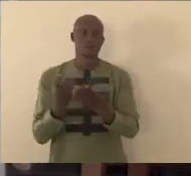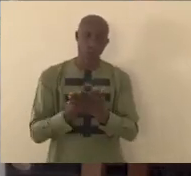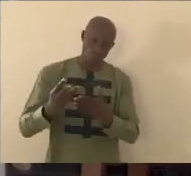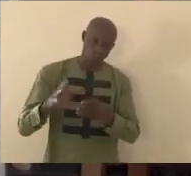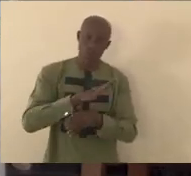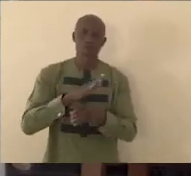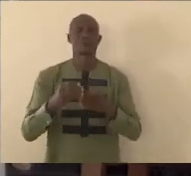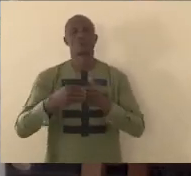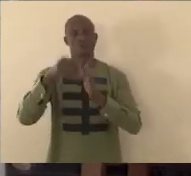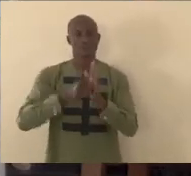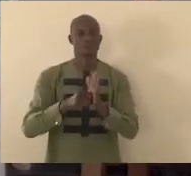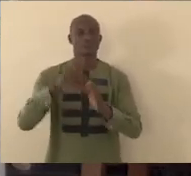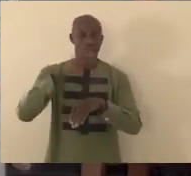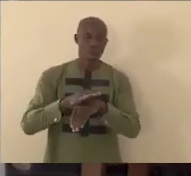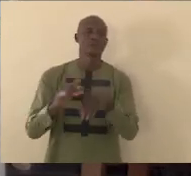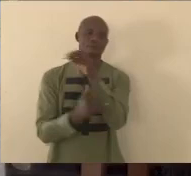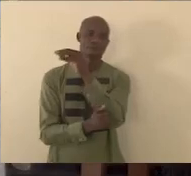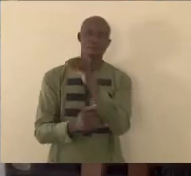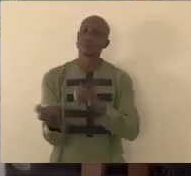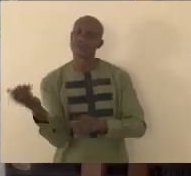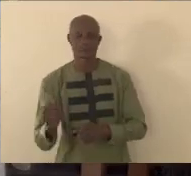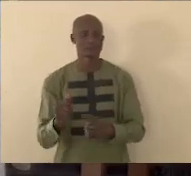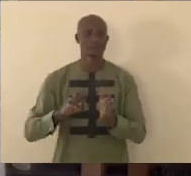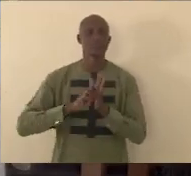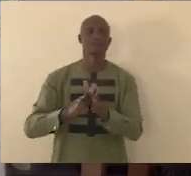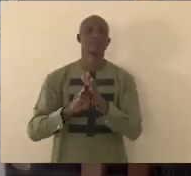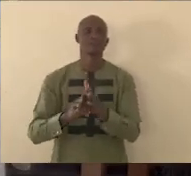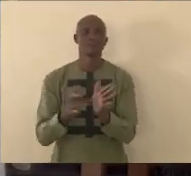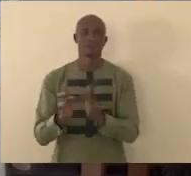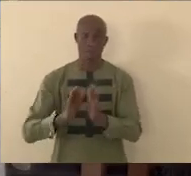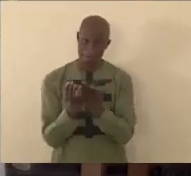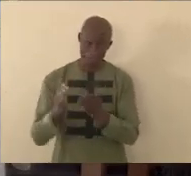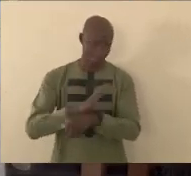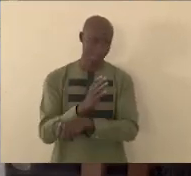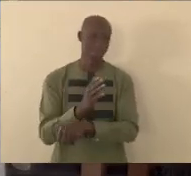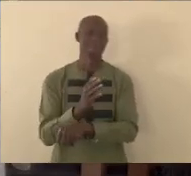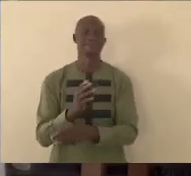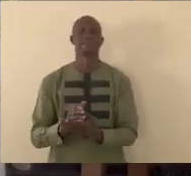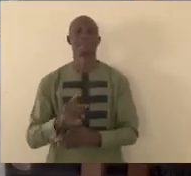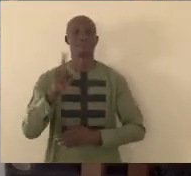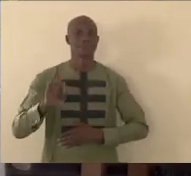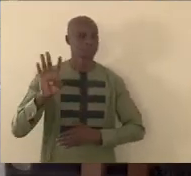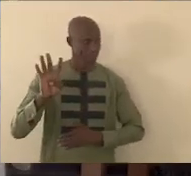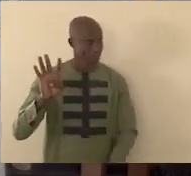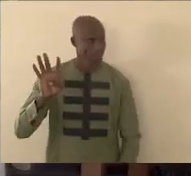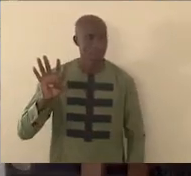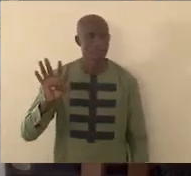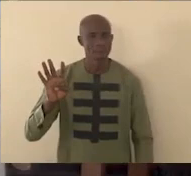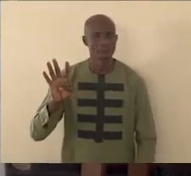debauchery on a nation. Any examples? The Bible is full of examples. Question